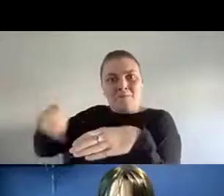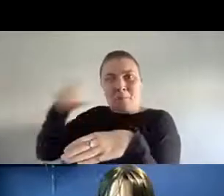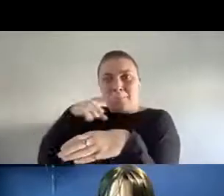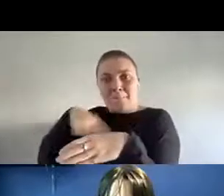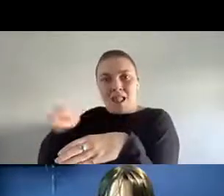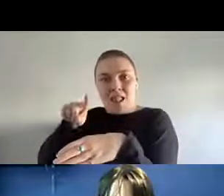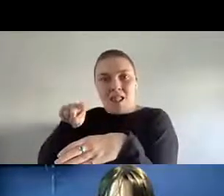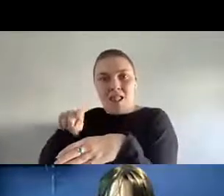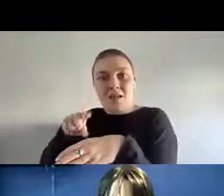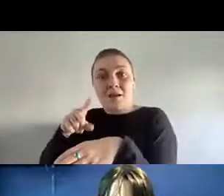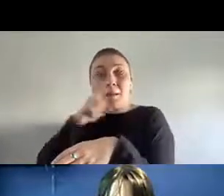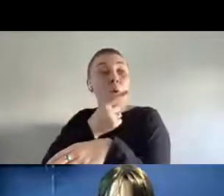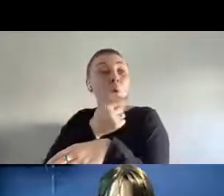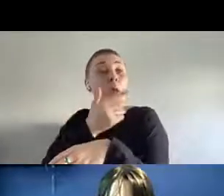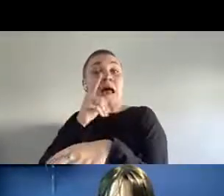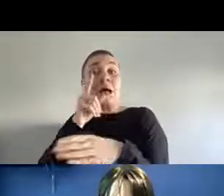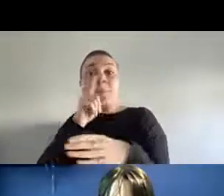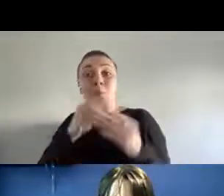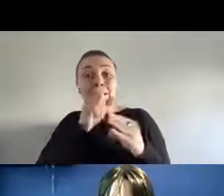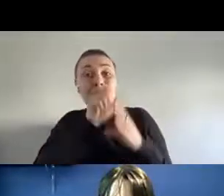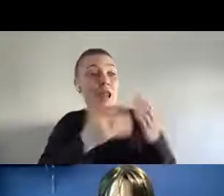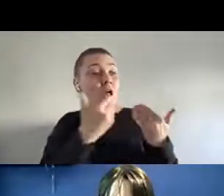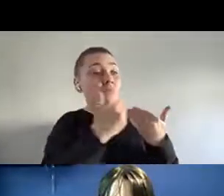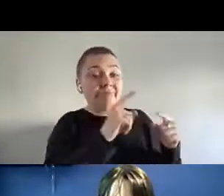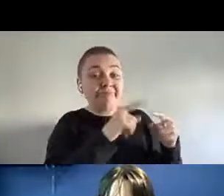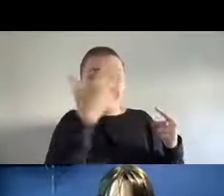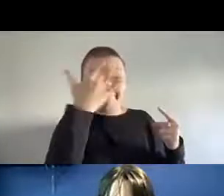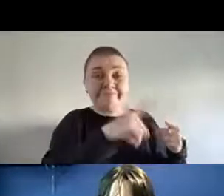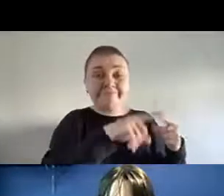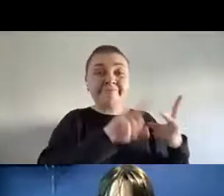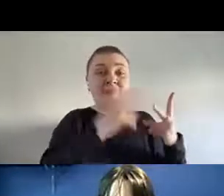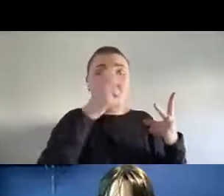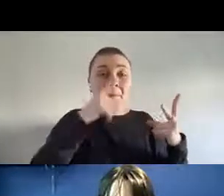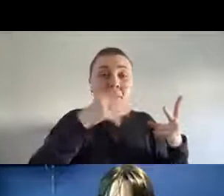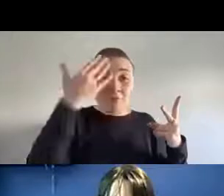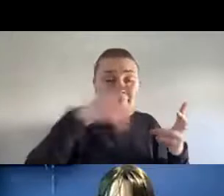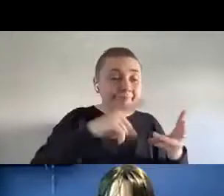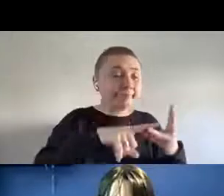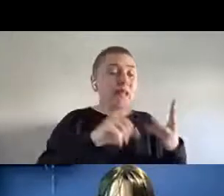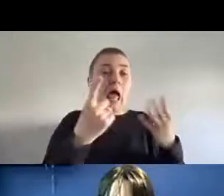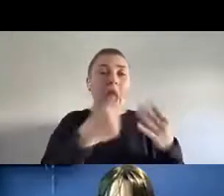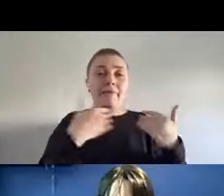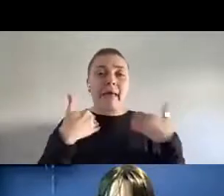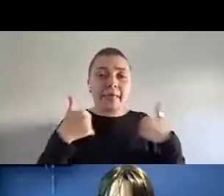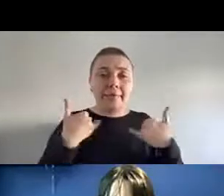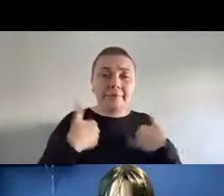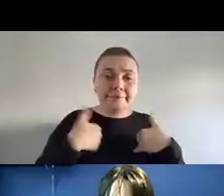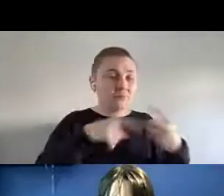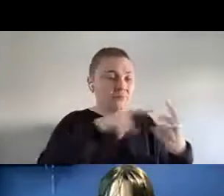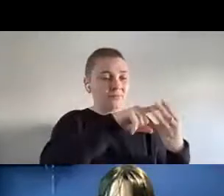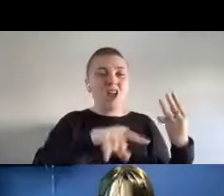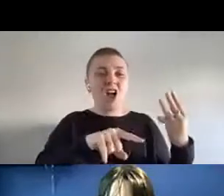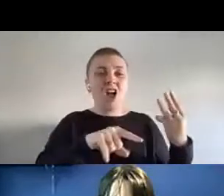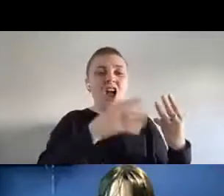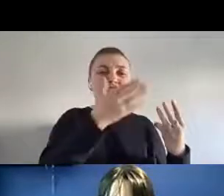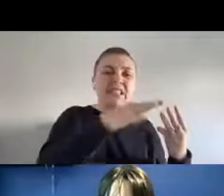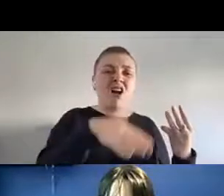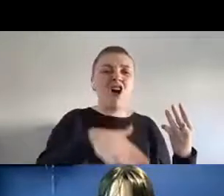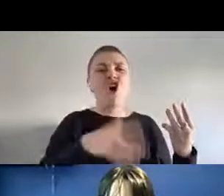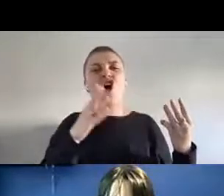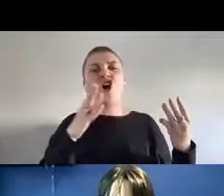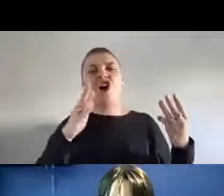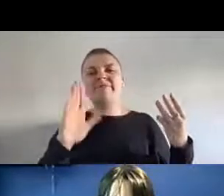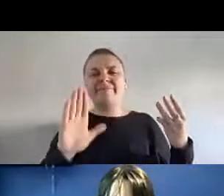life of people with disabilities, older people and people with comorbidities and health conditions, that was kind of just par for the